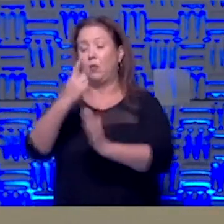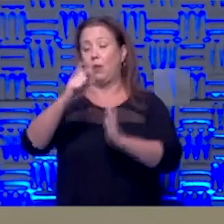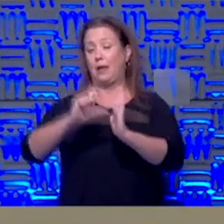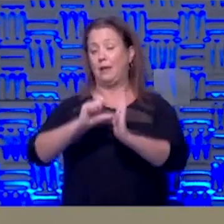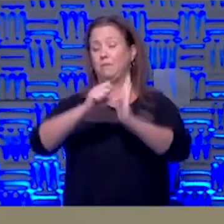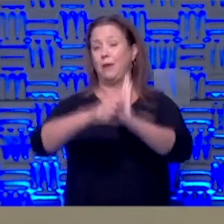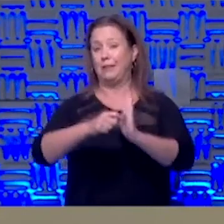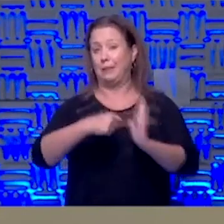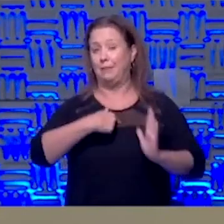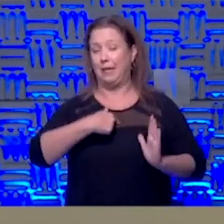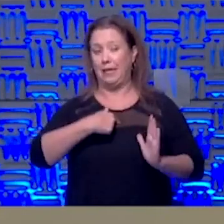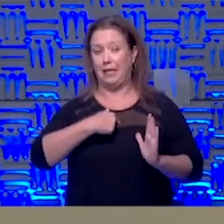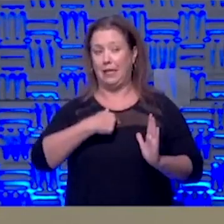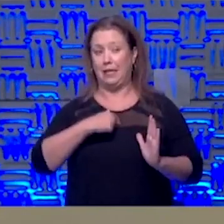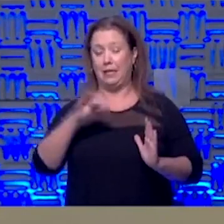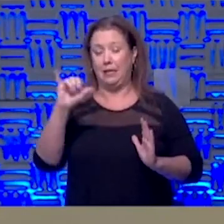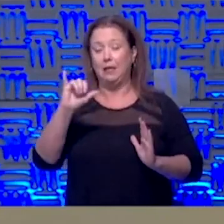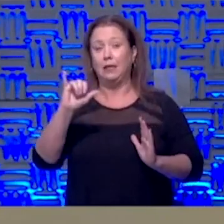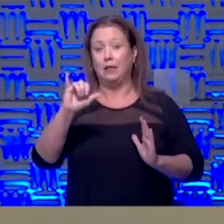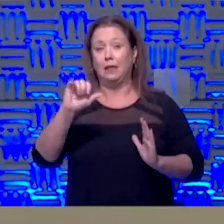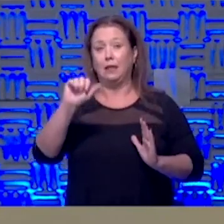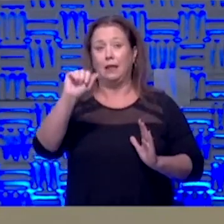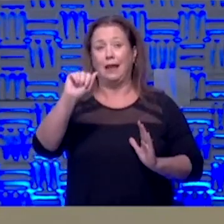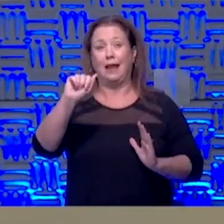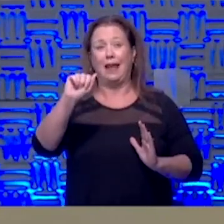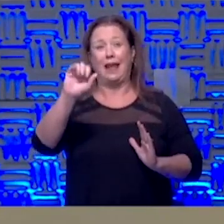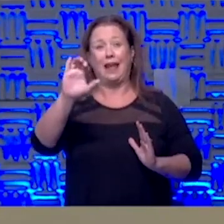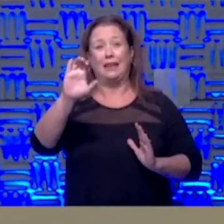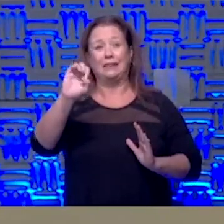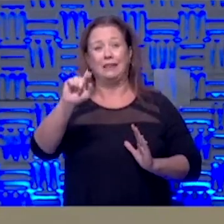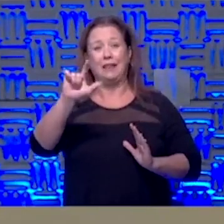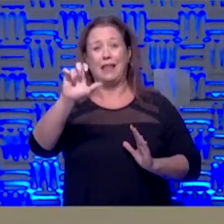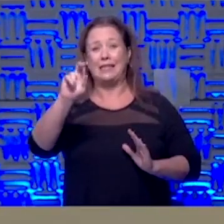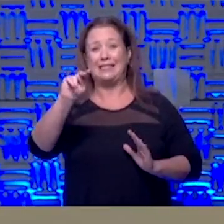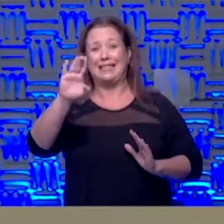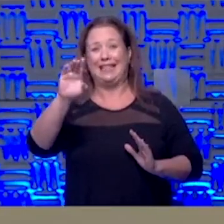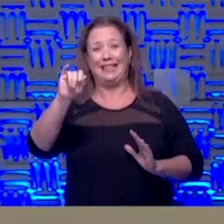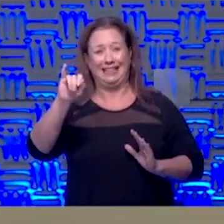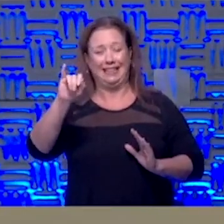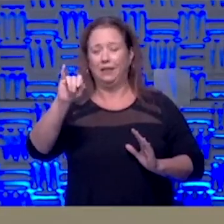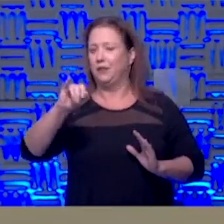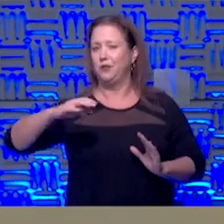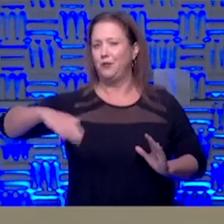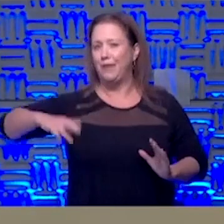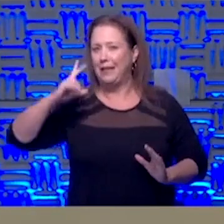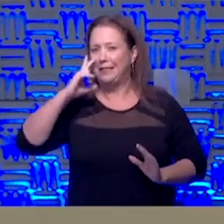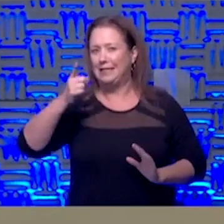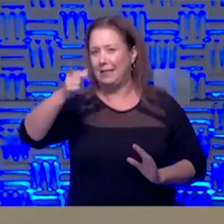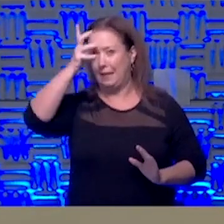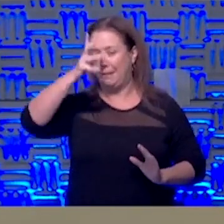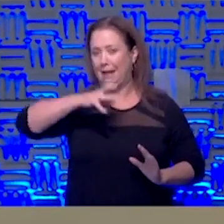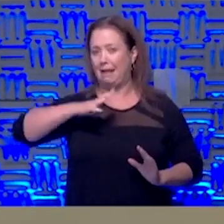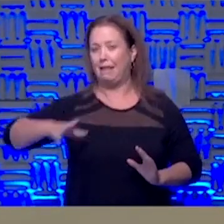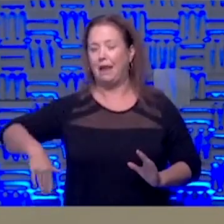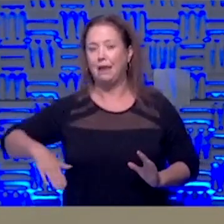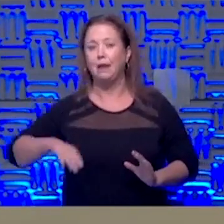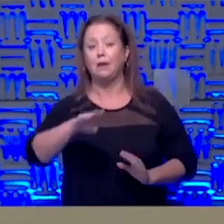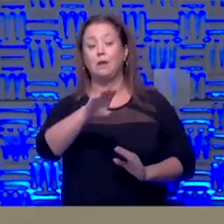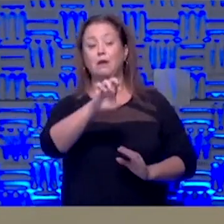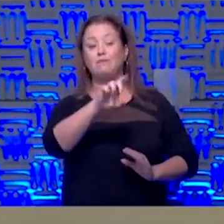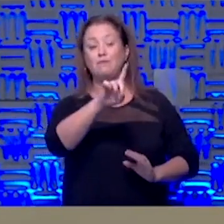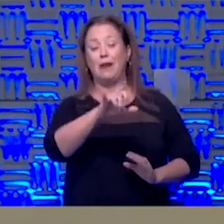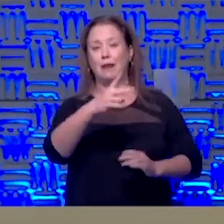as well has been Asa Lacy. You guys haven't seen him yet, but I think that guy, along with